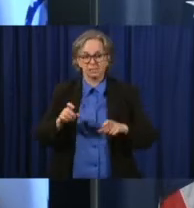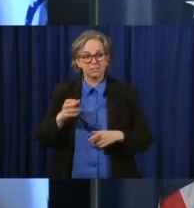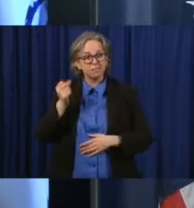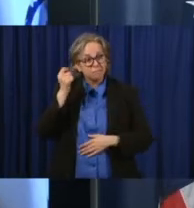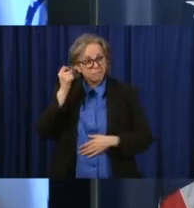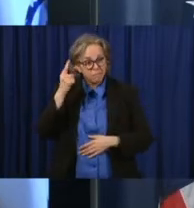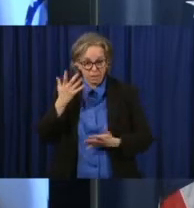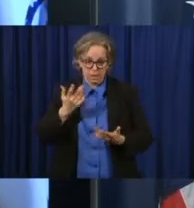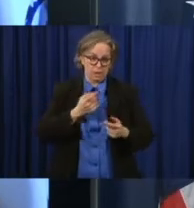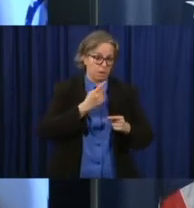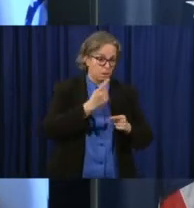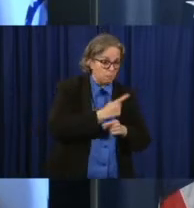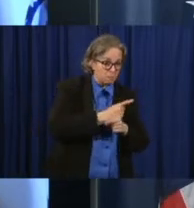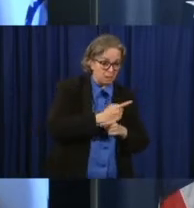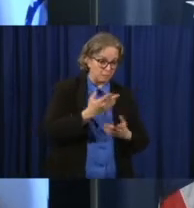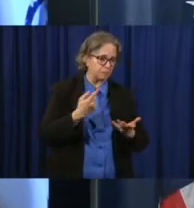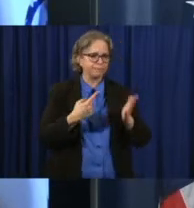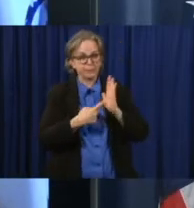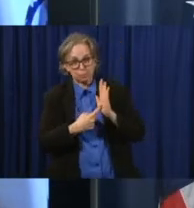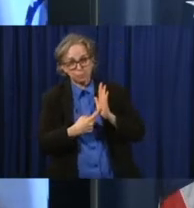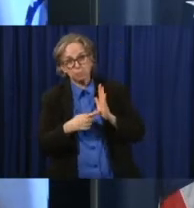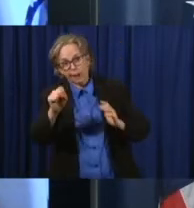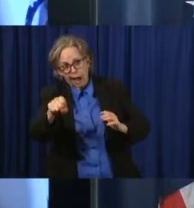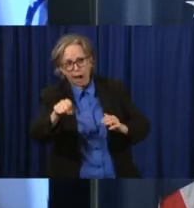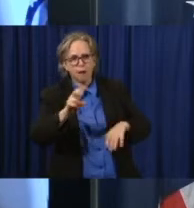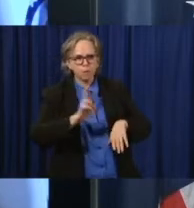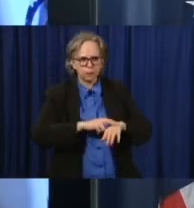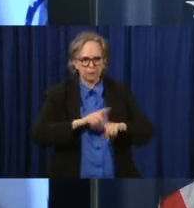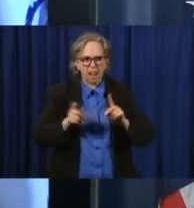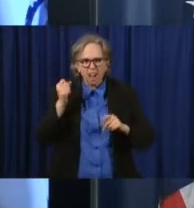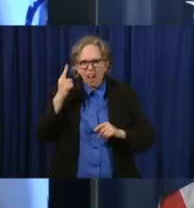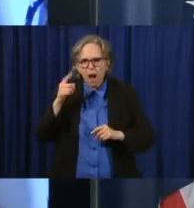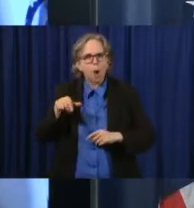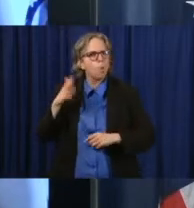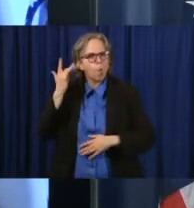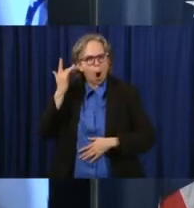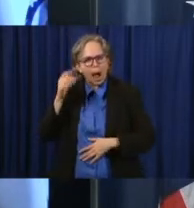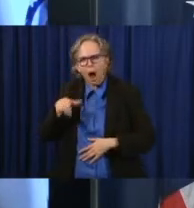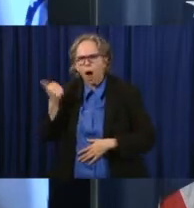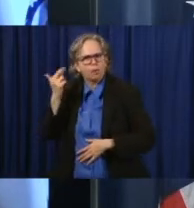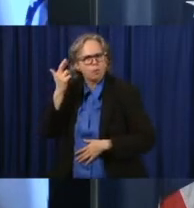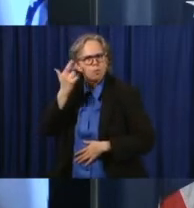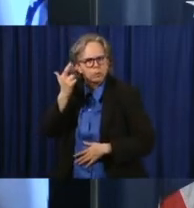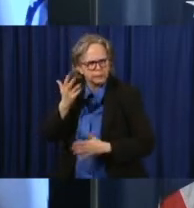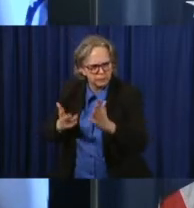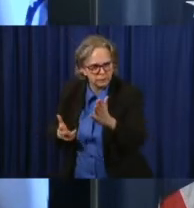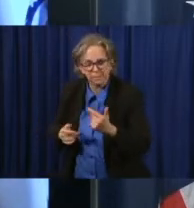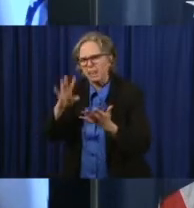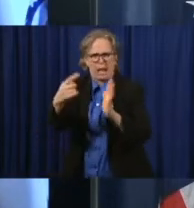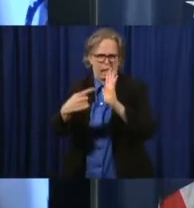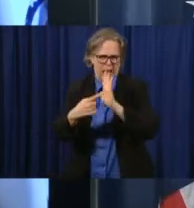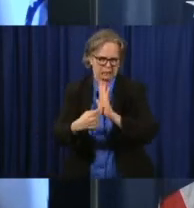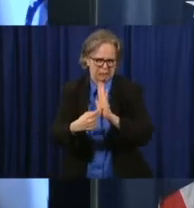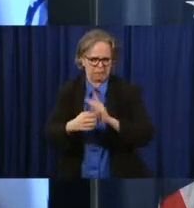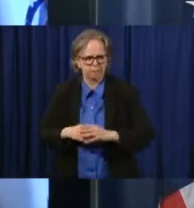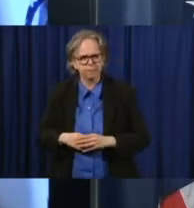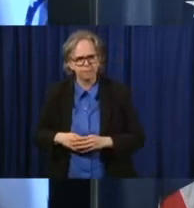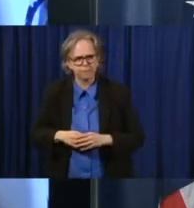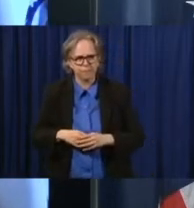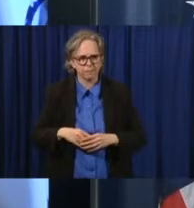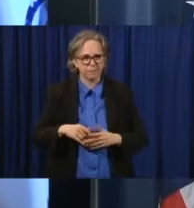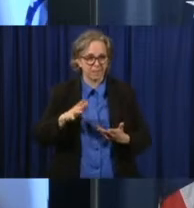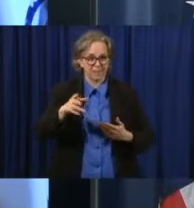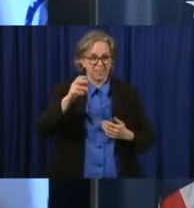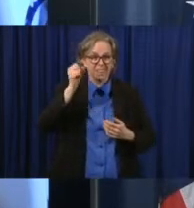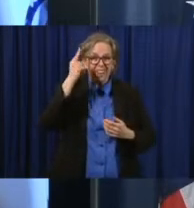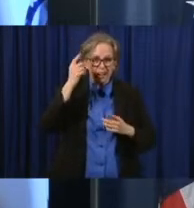order testing for other reasons as well. And he bases those on things like the physical plant of the prison, the